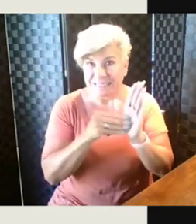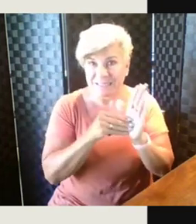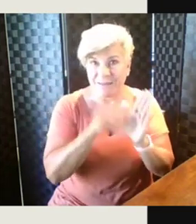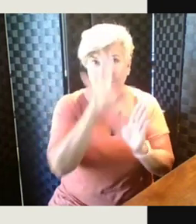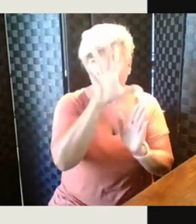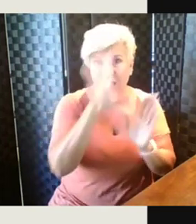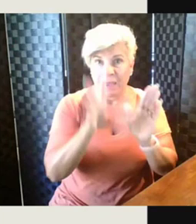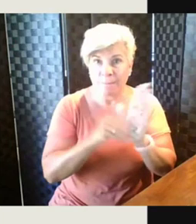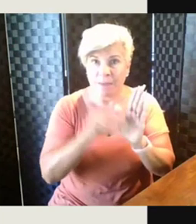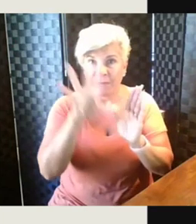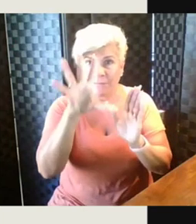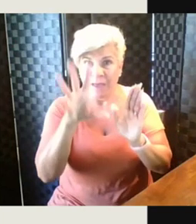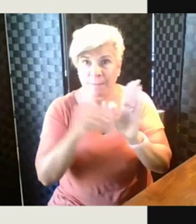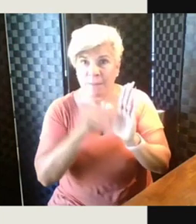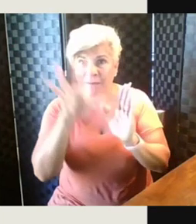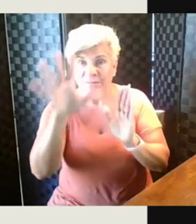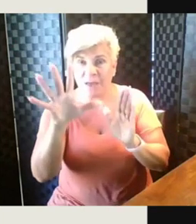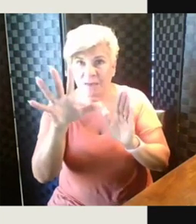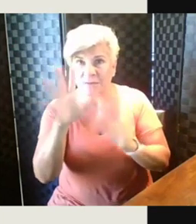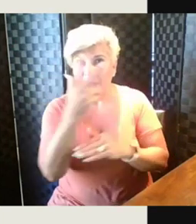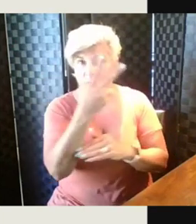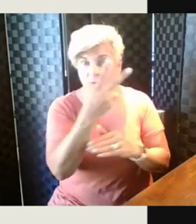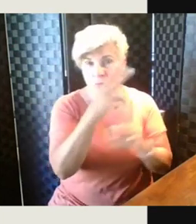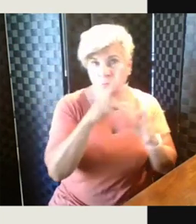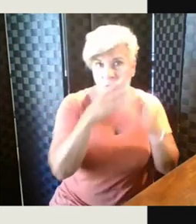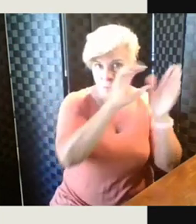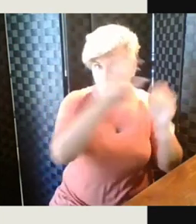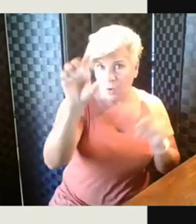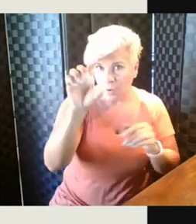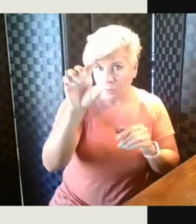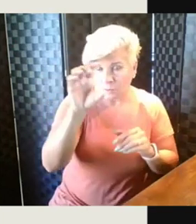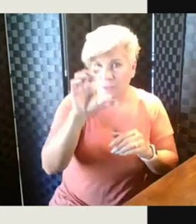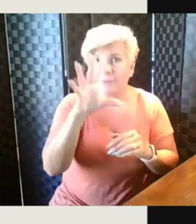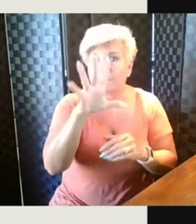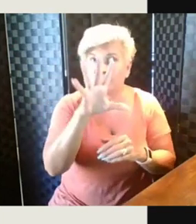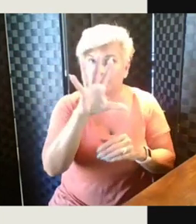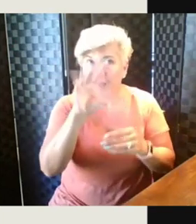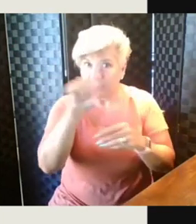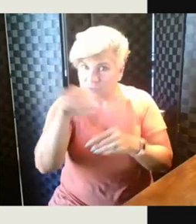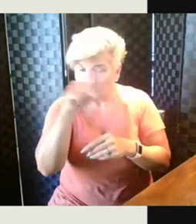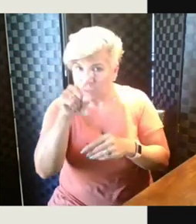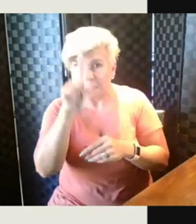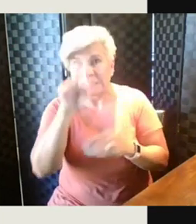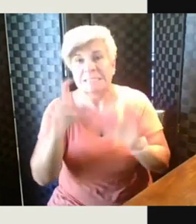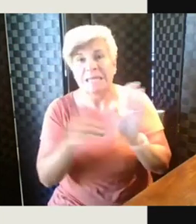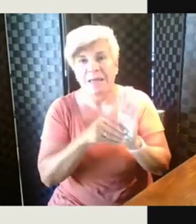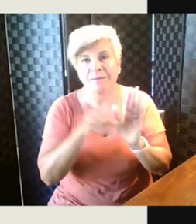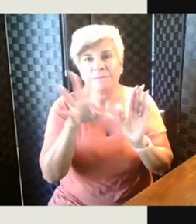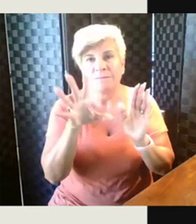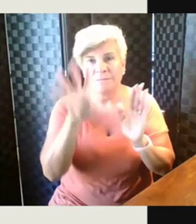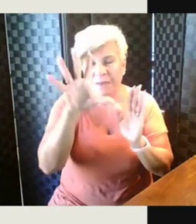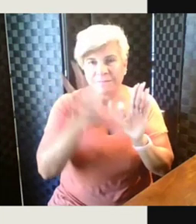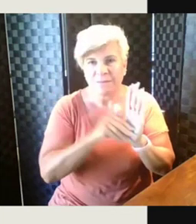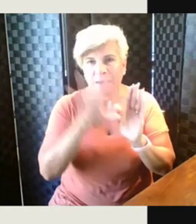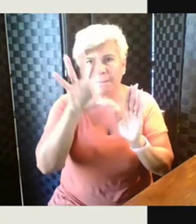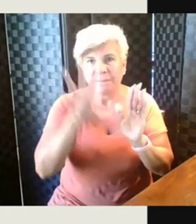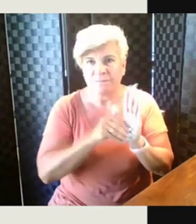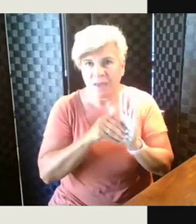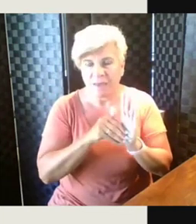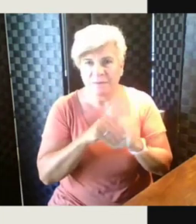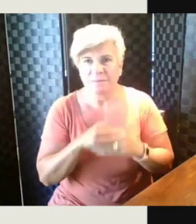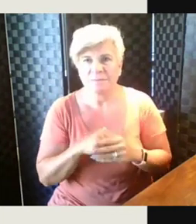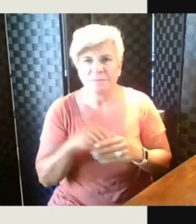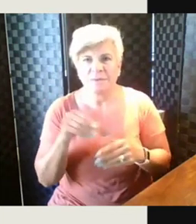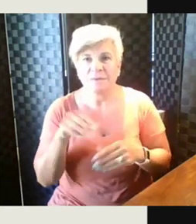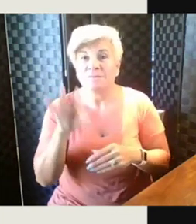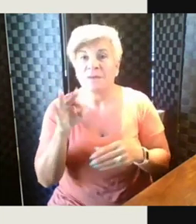sentence using the rows. If there are three rows with five circles in each row, then we will need to add 5 plus 5 plus 5